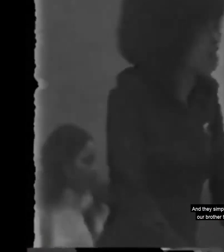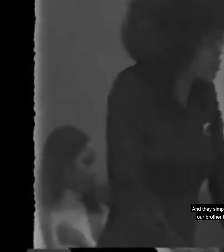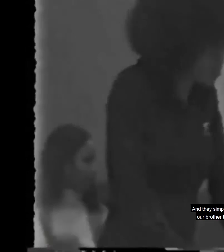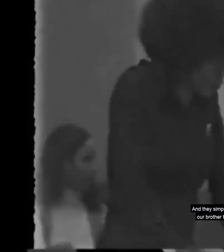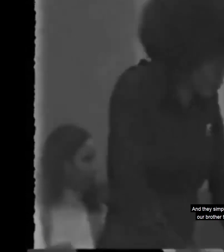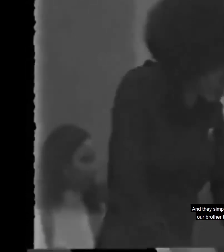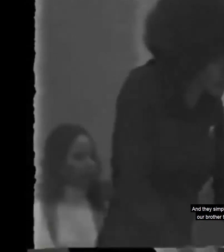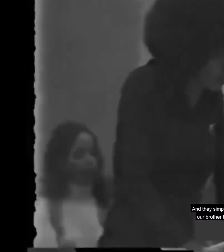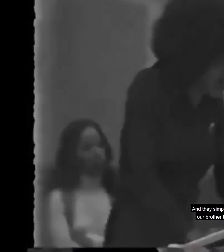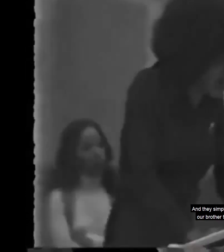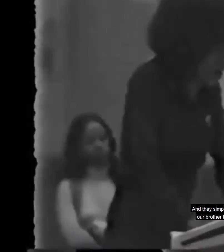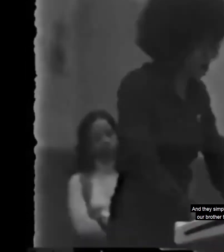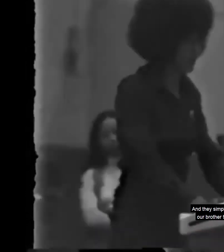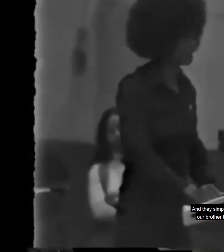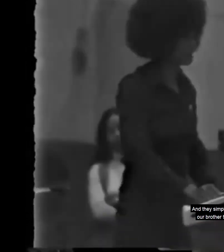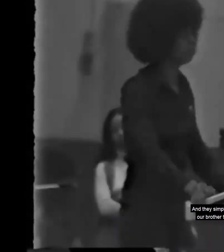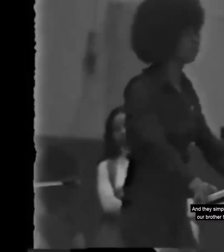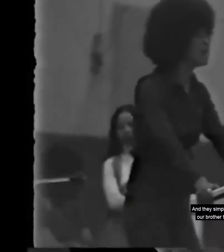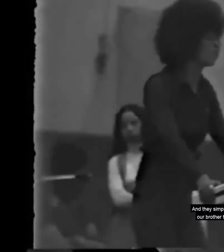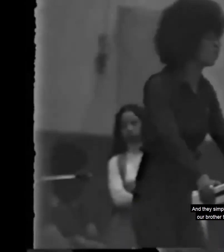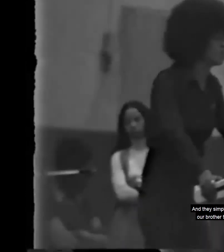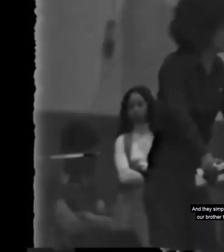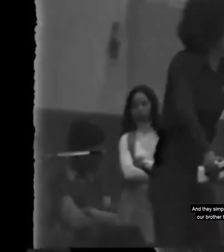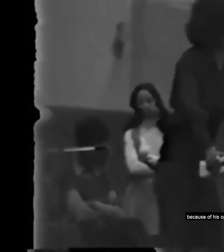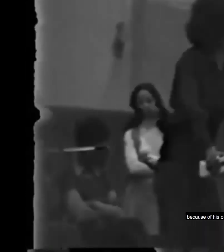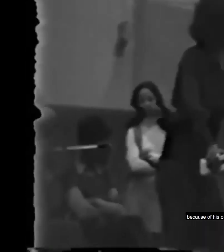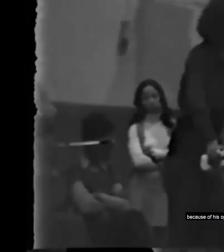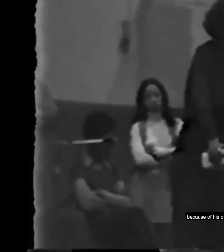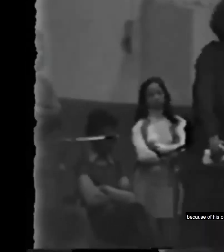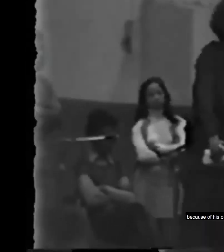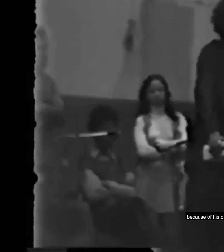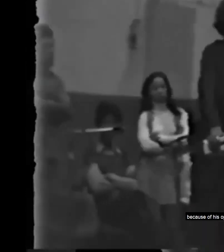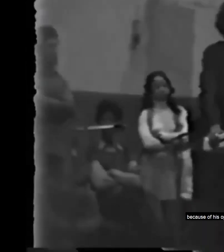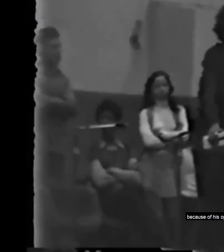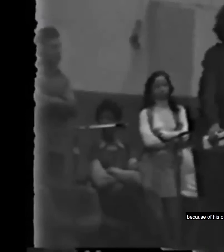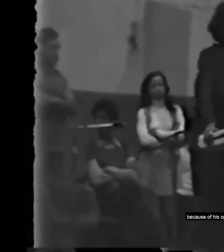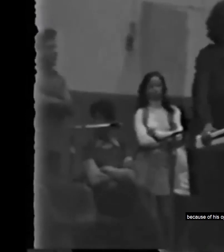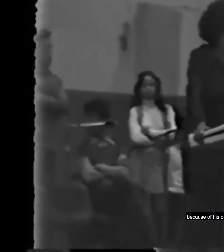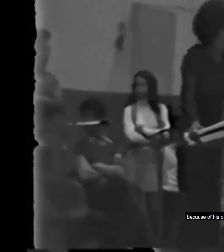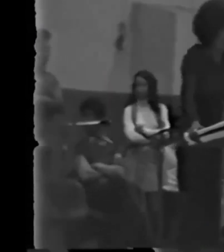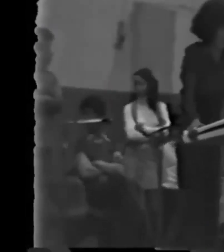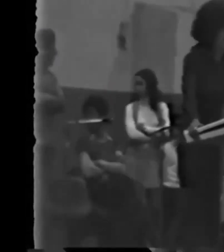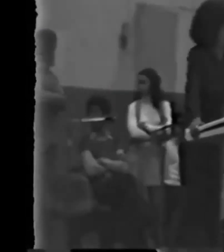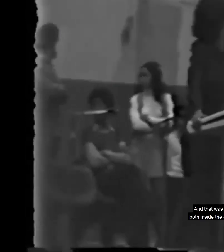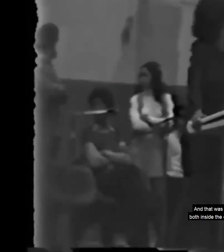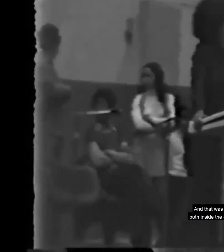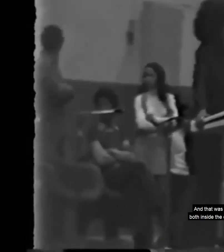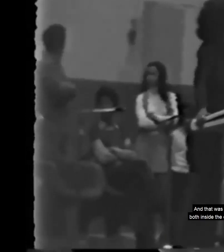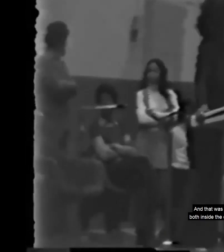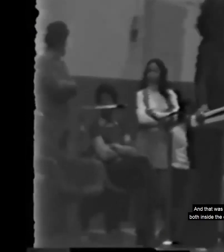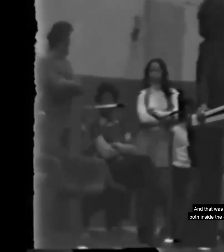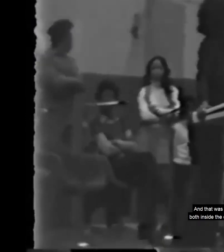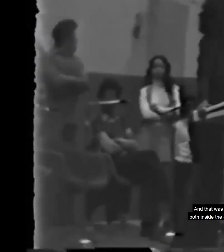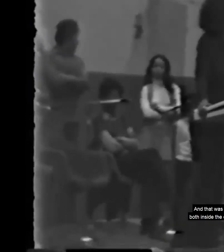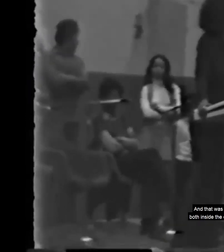And they simply would not allow our brother to be railroaded because of his opposition to the war. And there was a